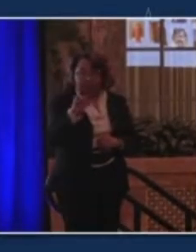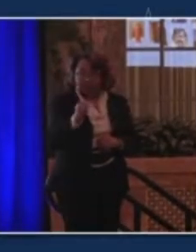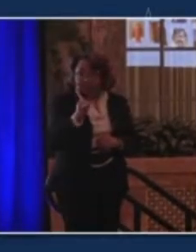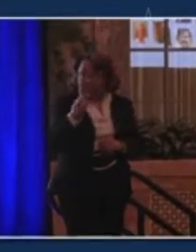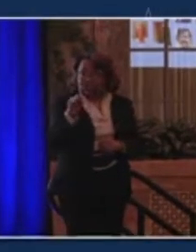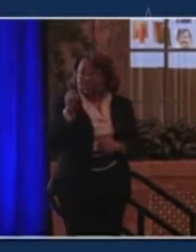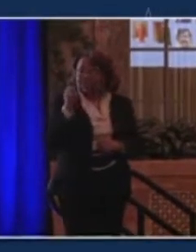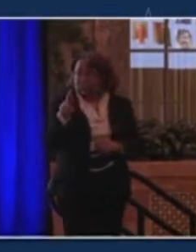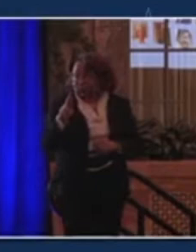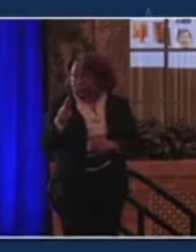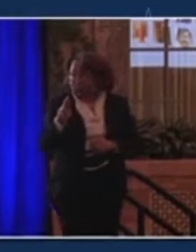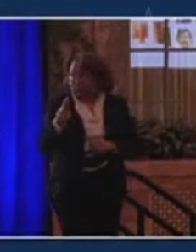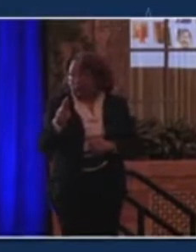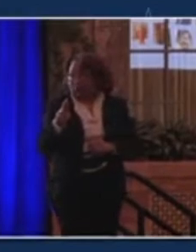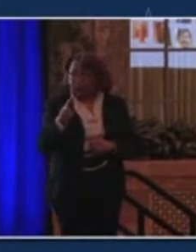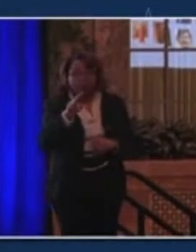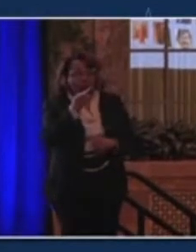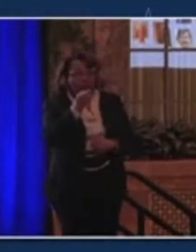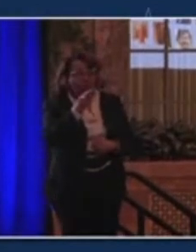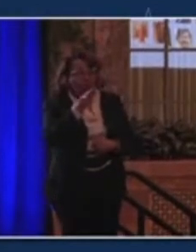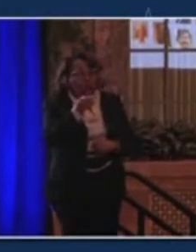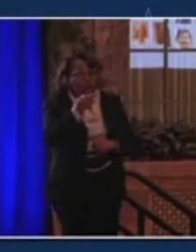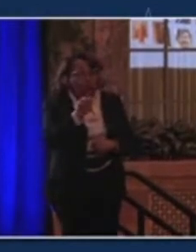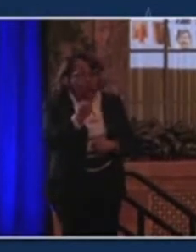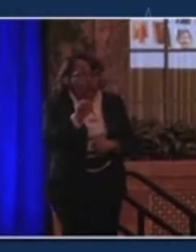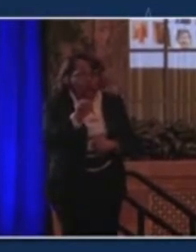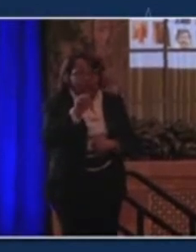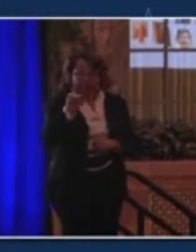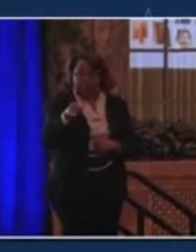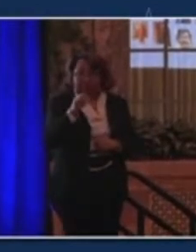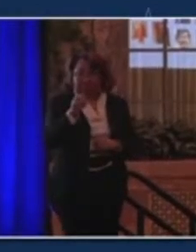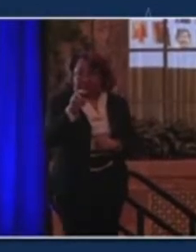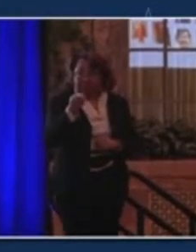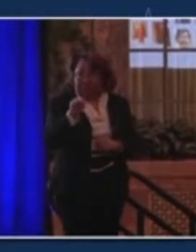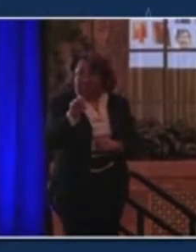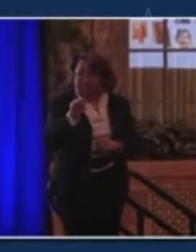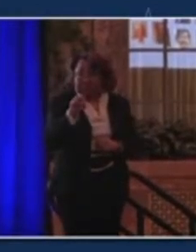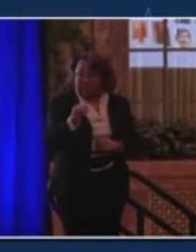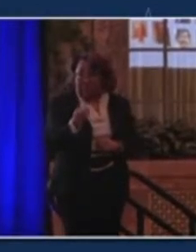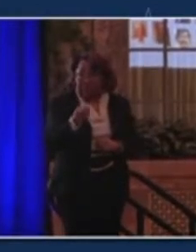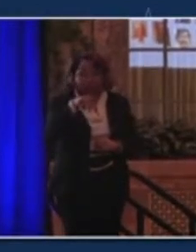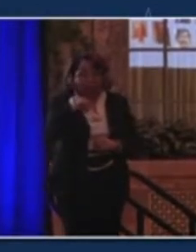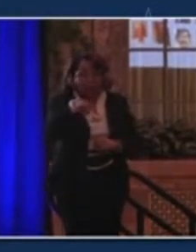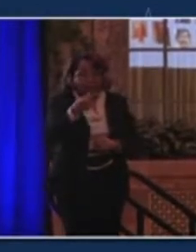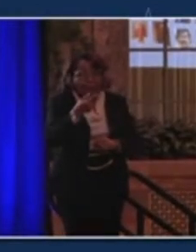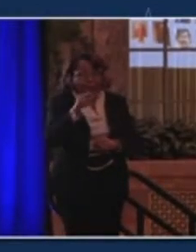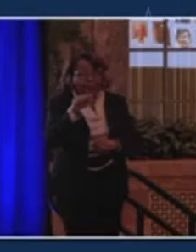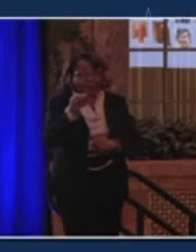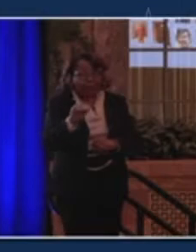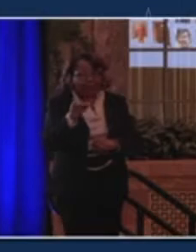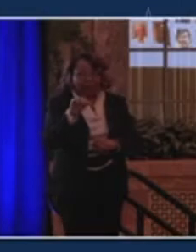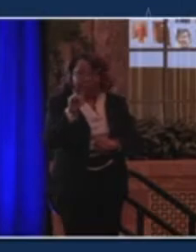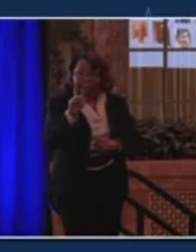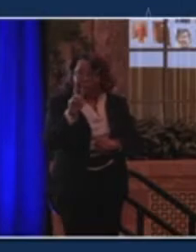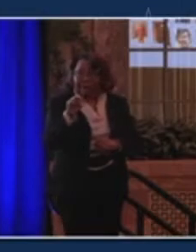Sr., George E. Johnson, Peggy Montez,